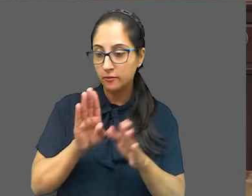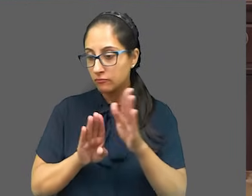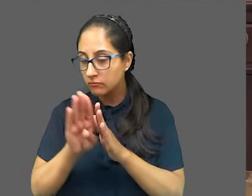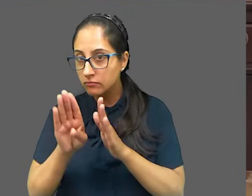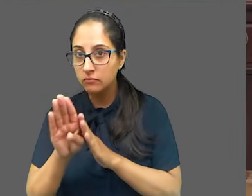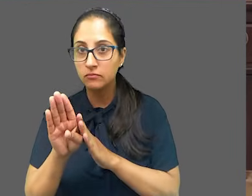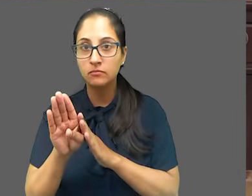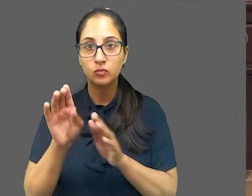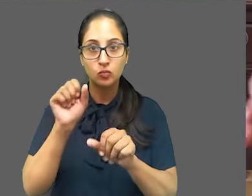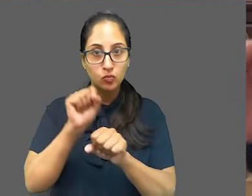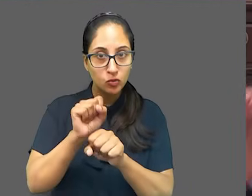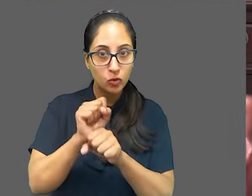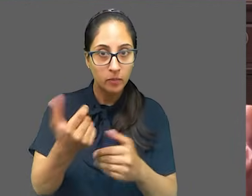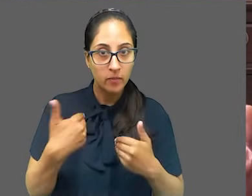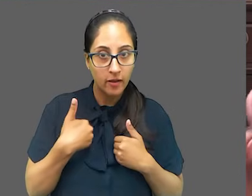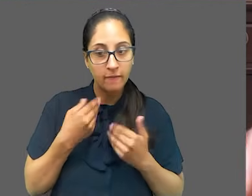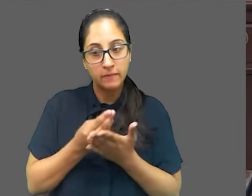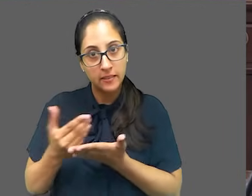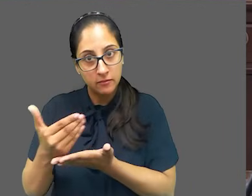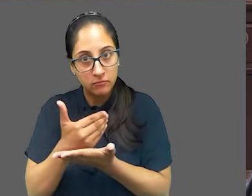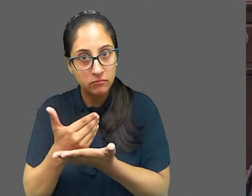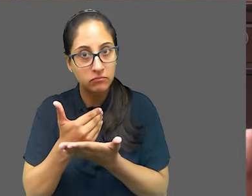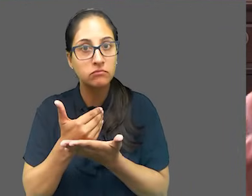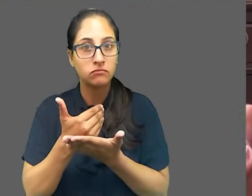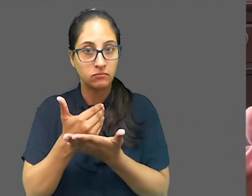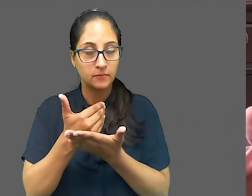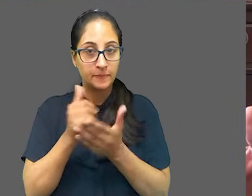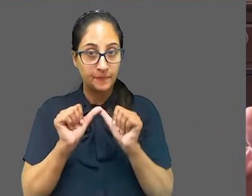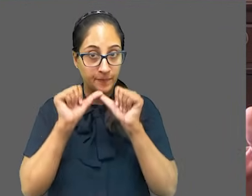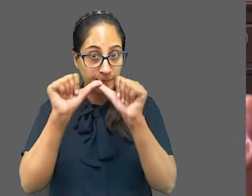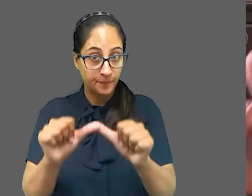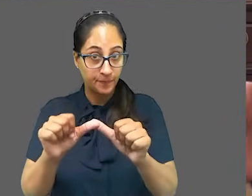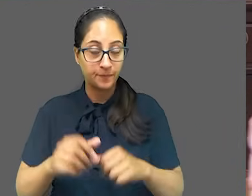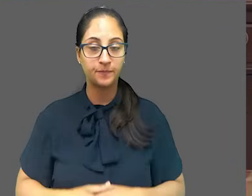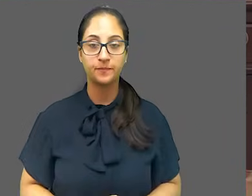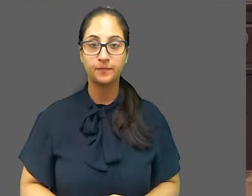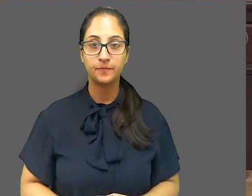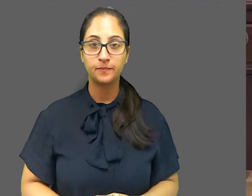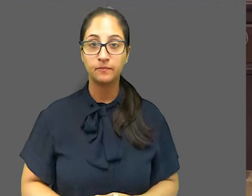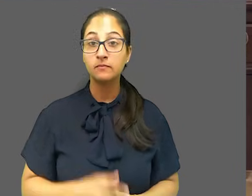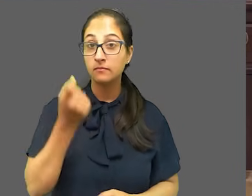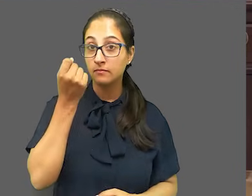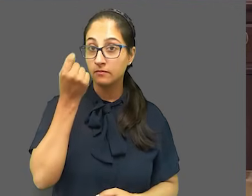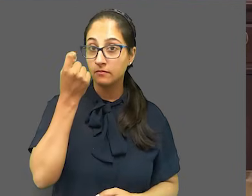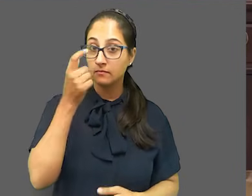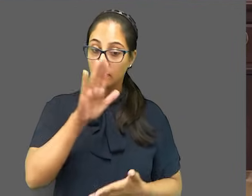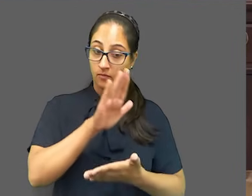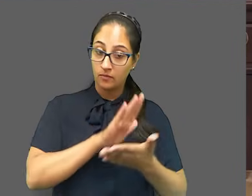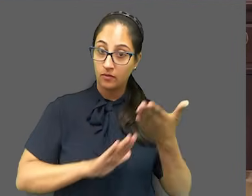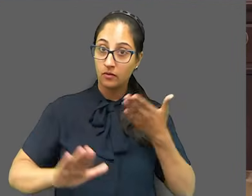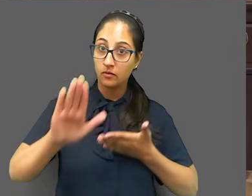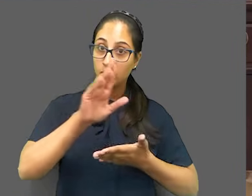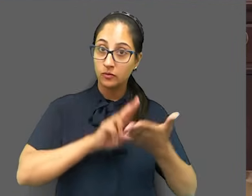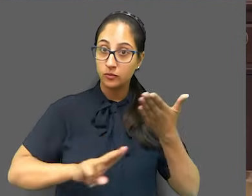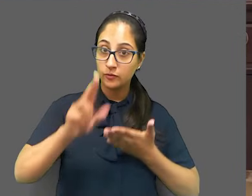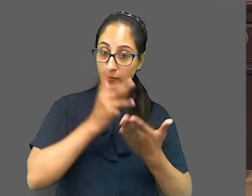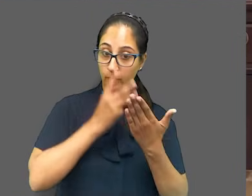prospects. The majority of post-secondary programs offered by colleges, institutes, and